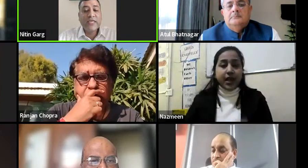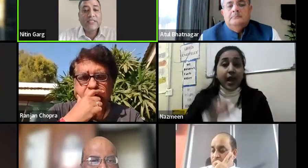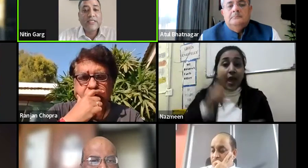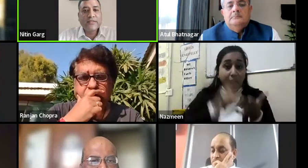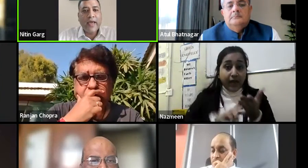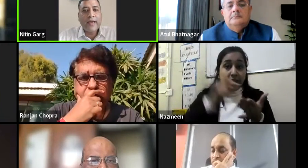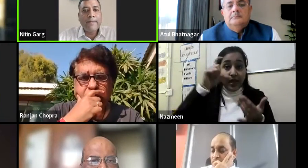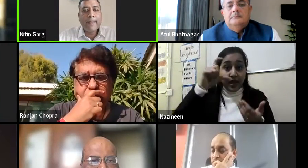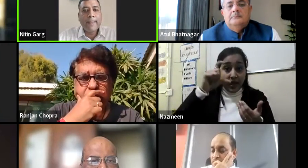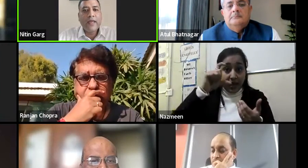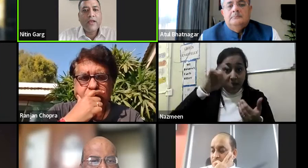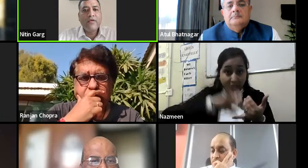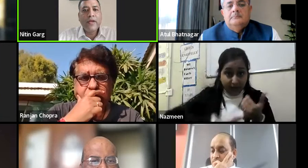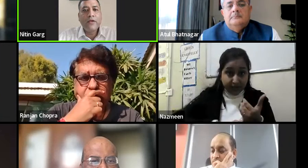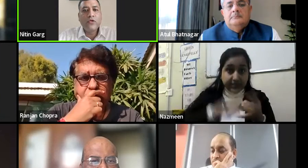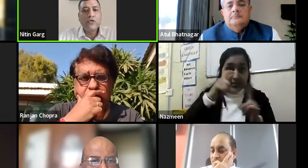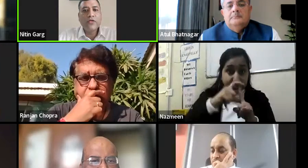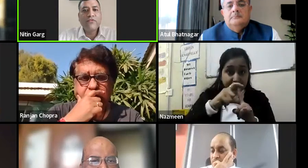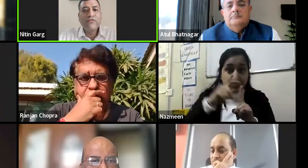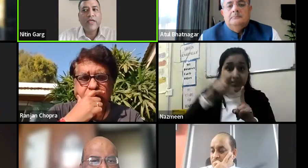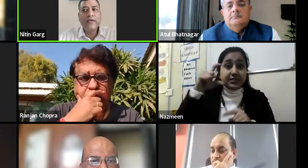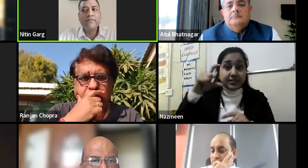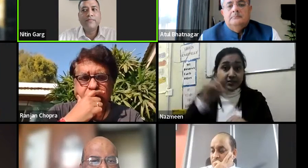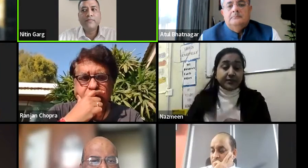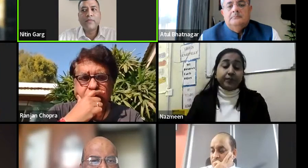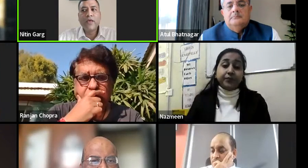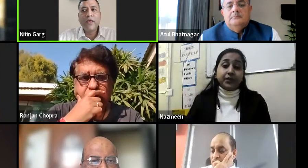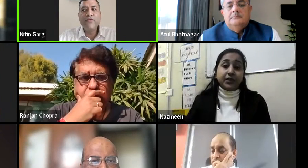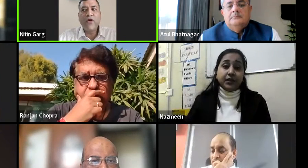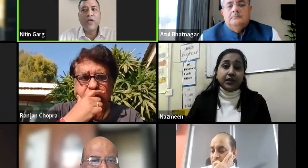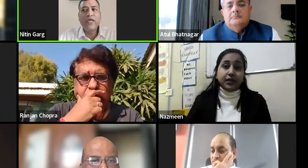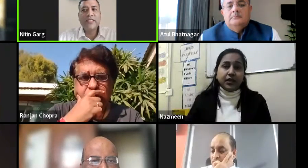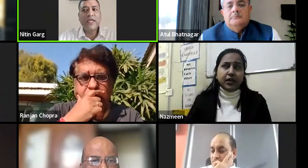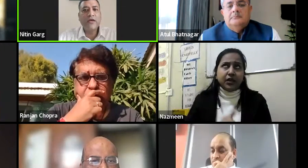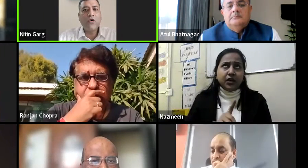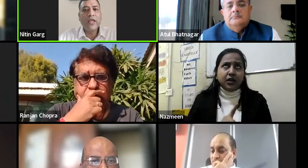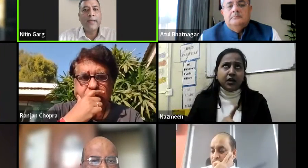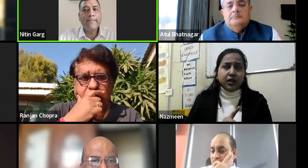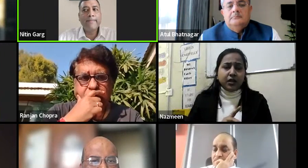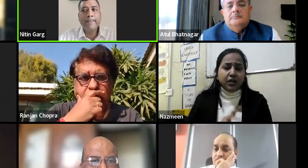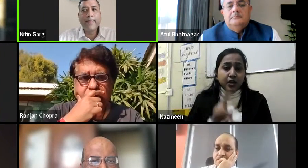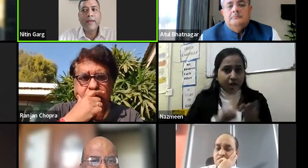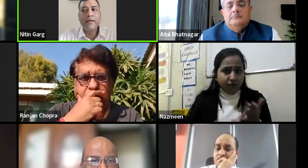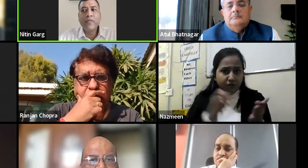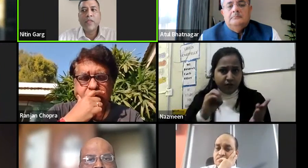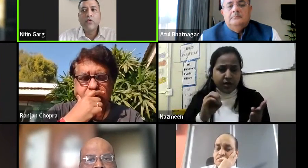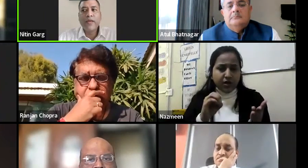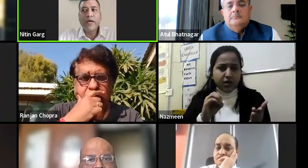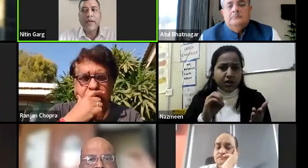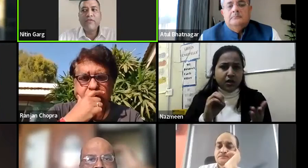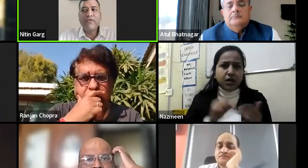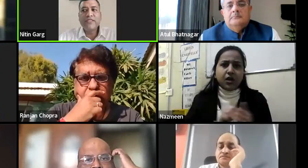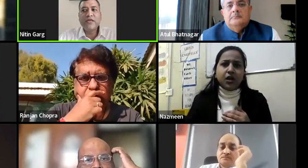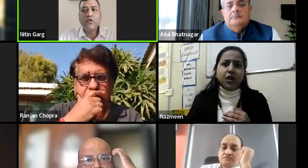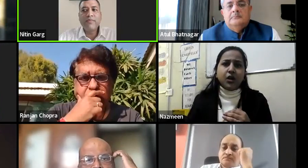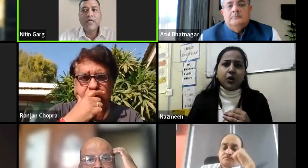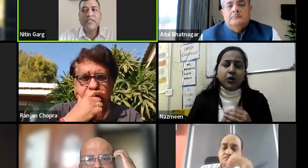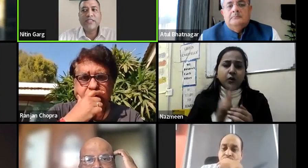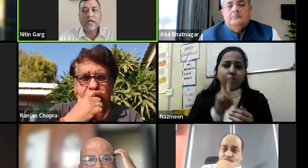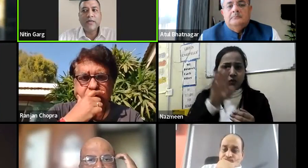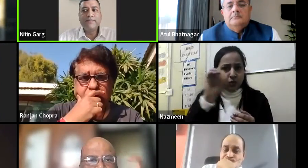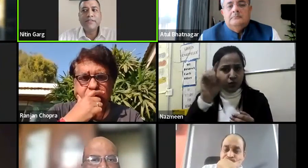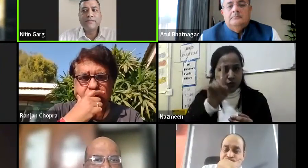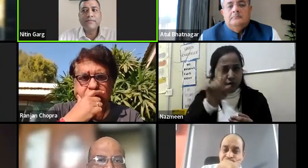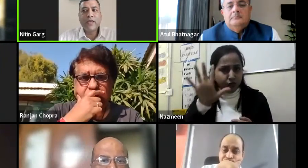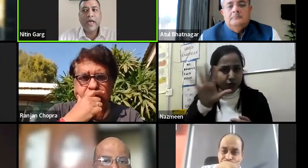Exactly 6 years back, in November 2015, he found his inner calling to become advisor to